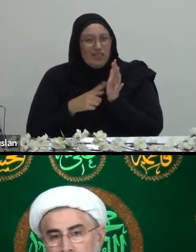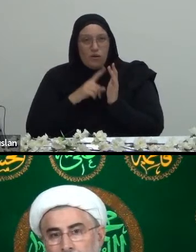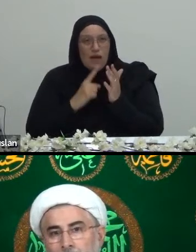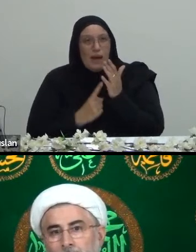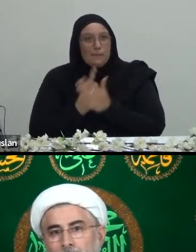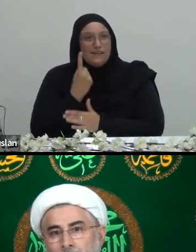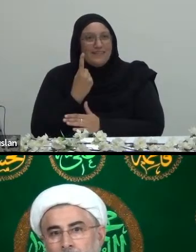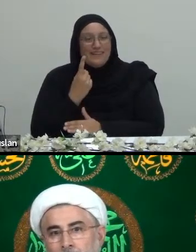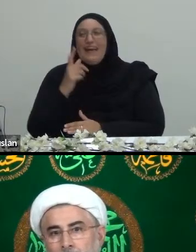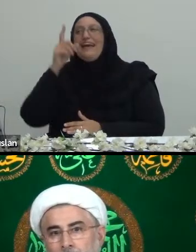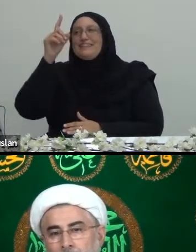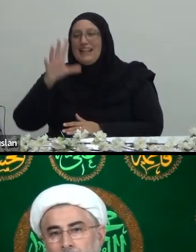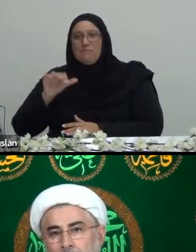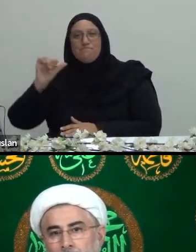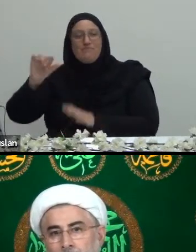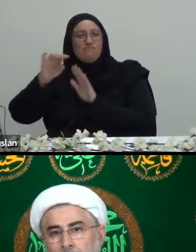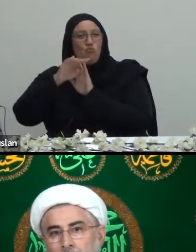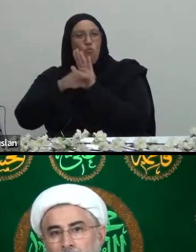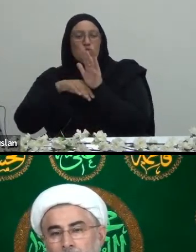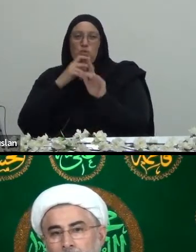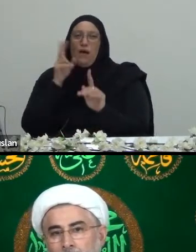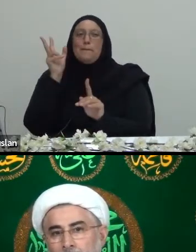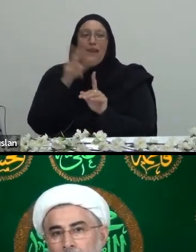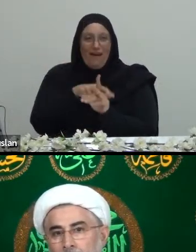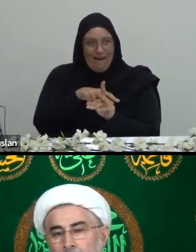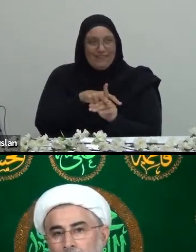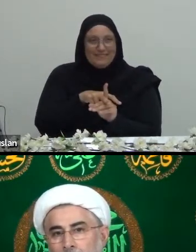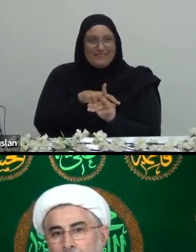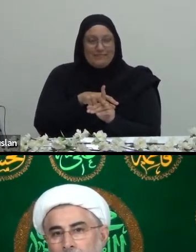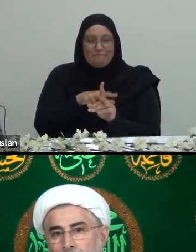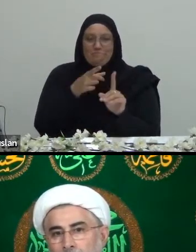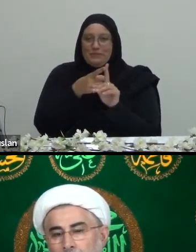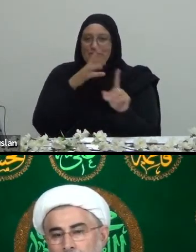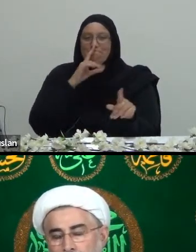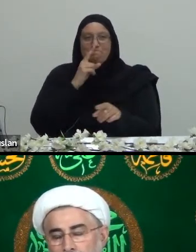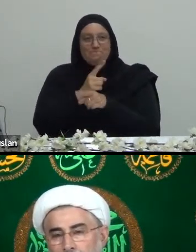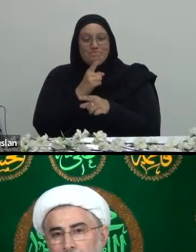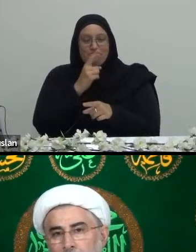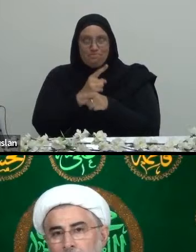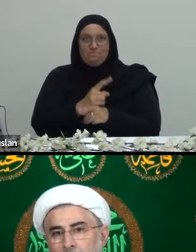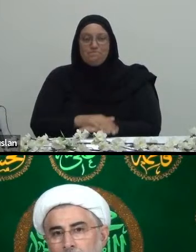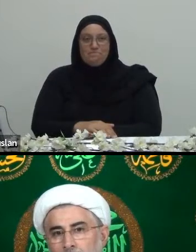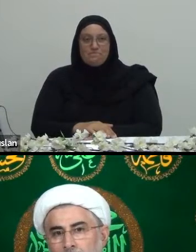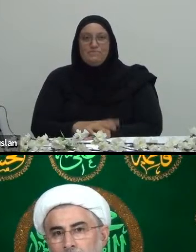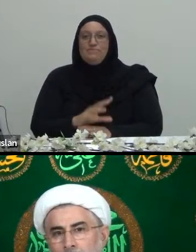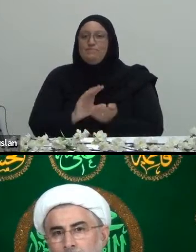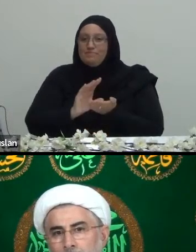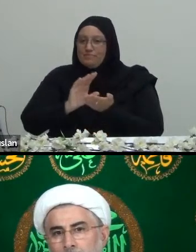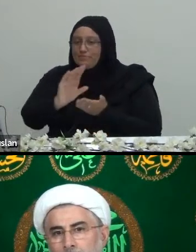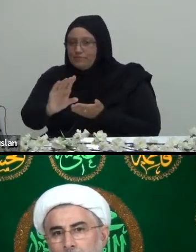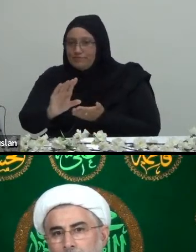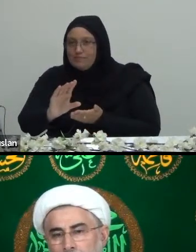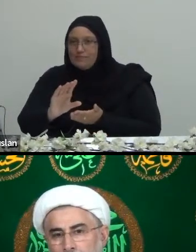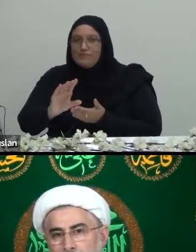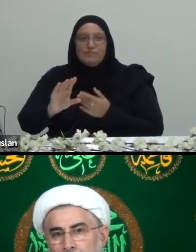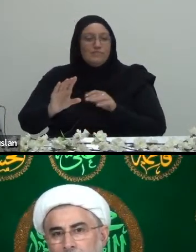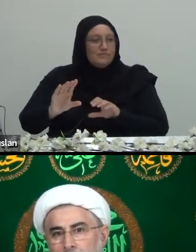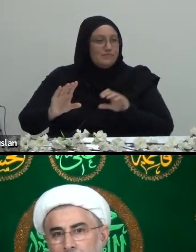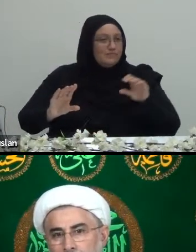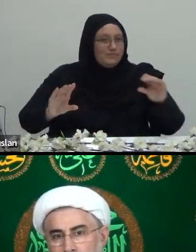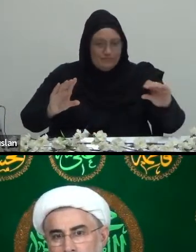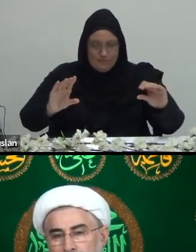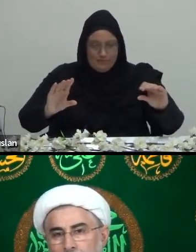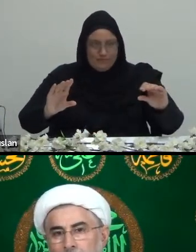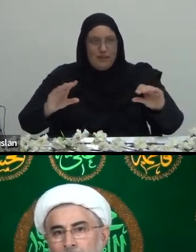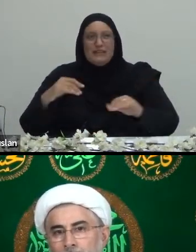Islamic jurisprudence applies in a very specific way and then distributes it that specifically according to the